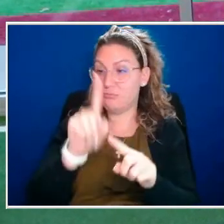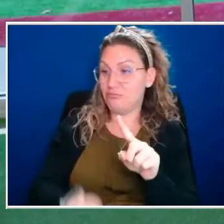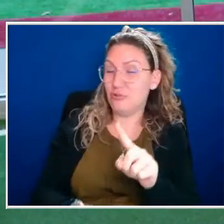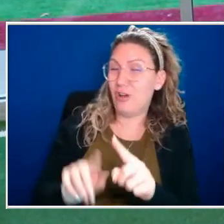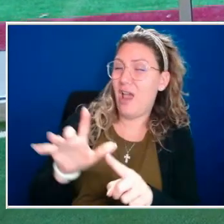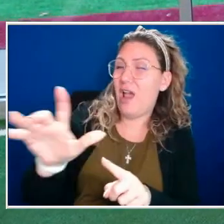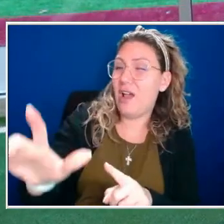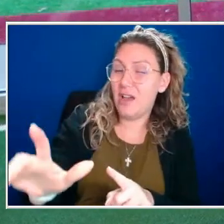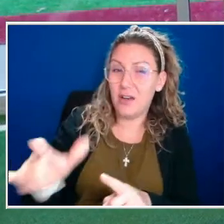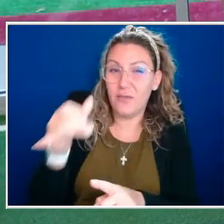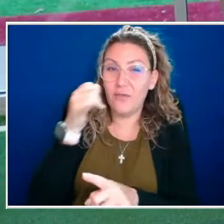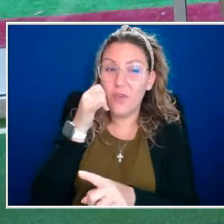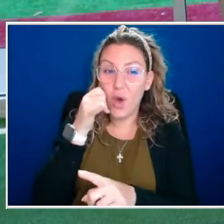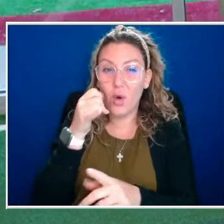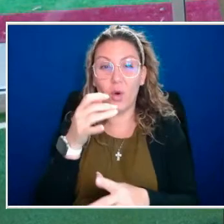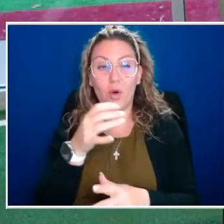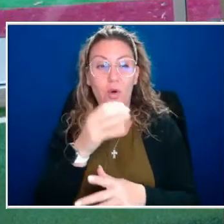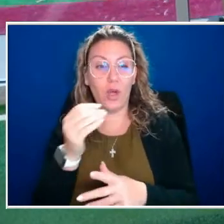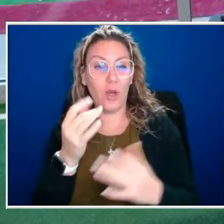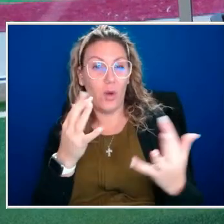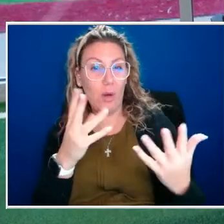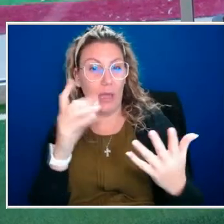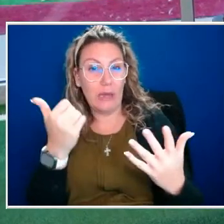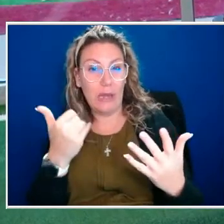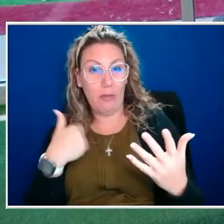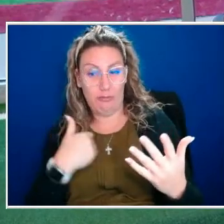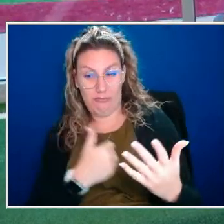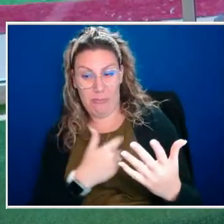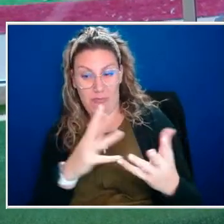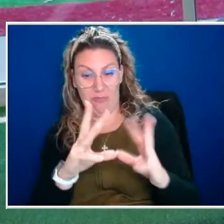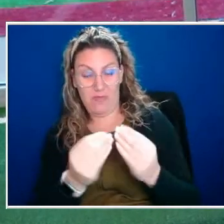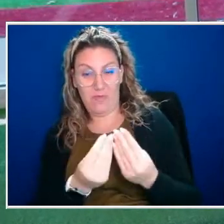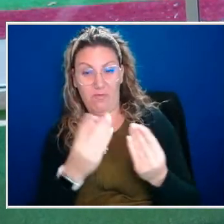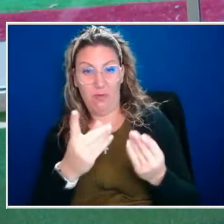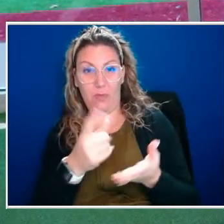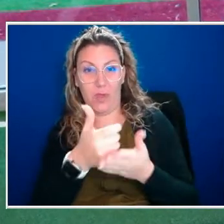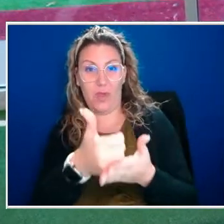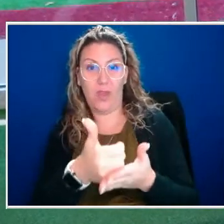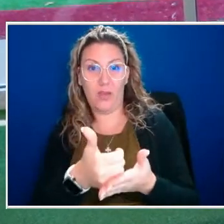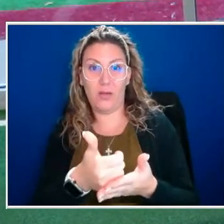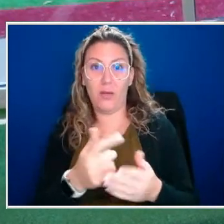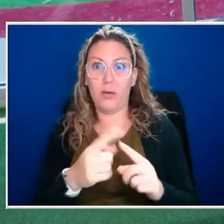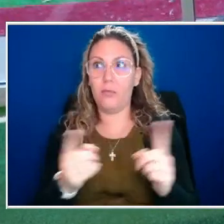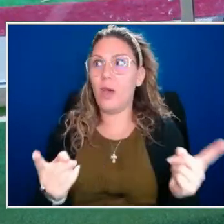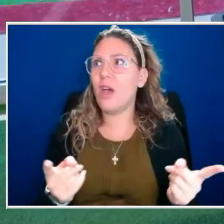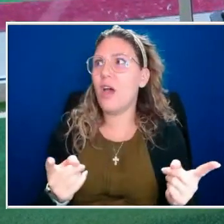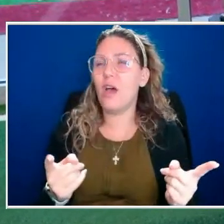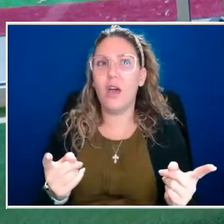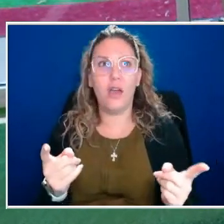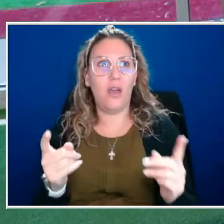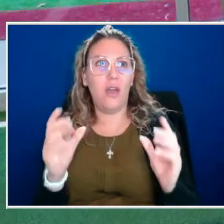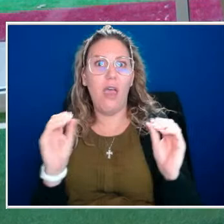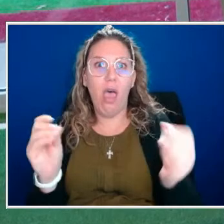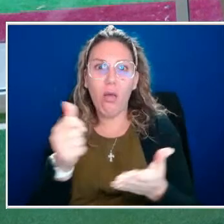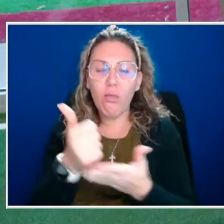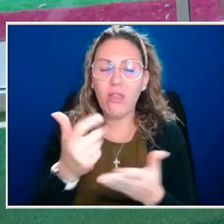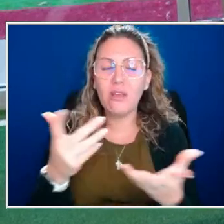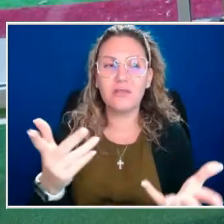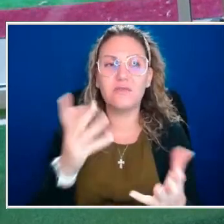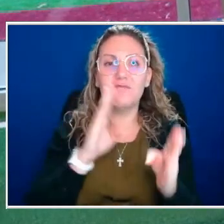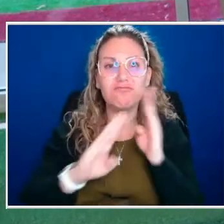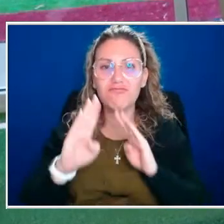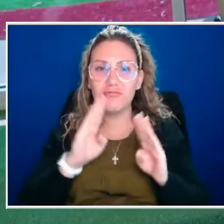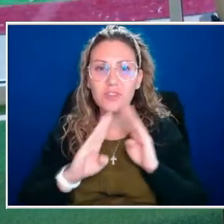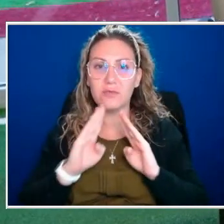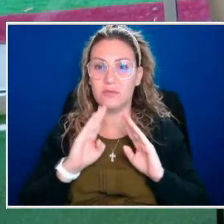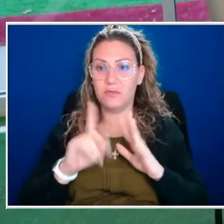wait till another member of the family got home and helped her to her feet. But how helpless and frustrating that must have felt. So to start practicing these